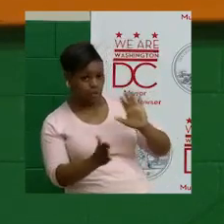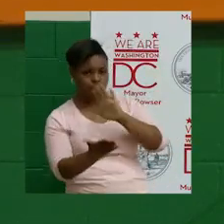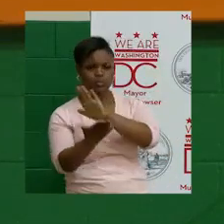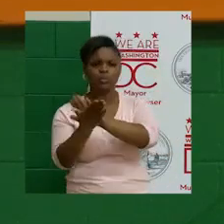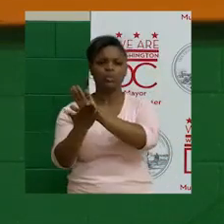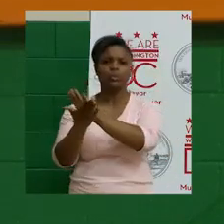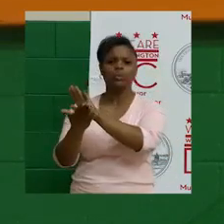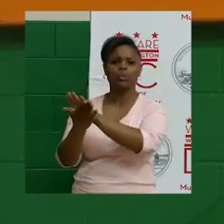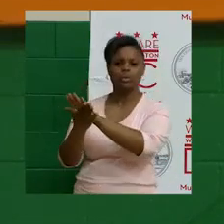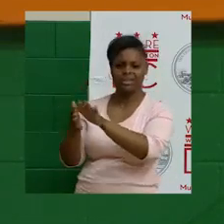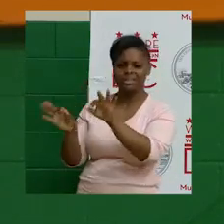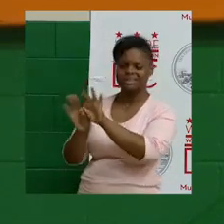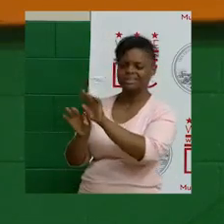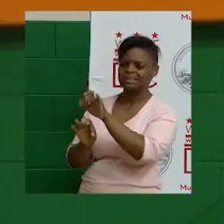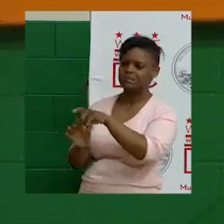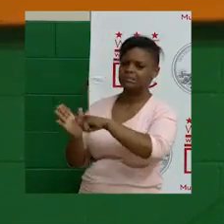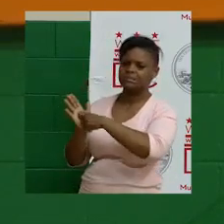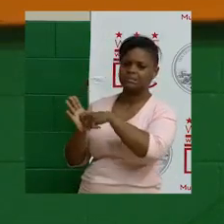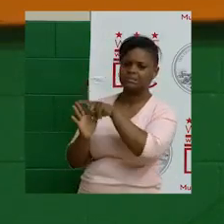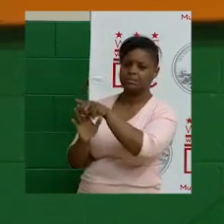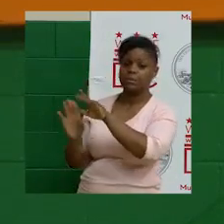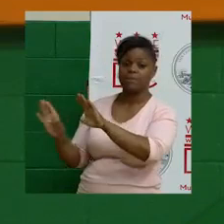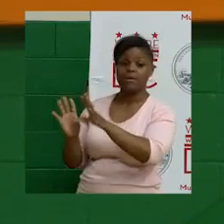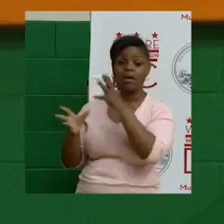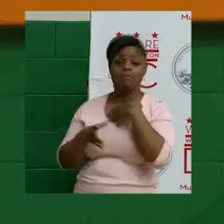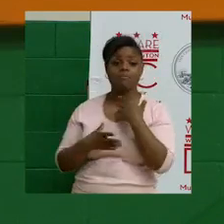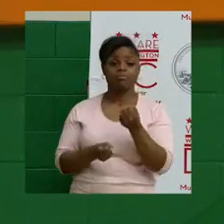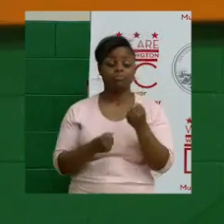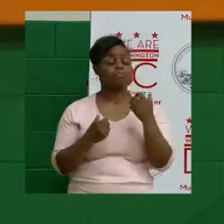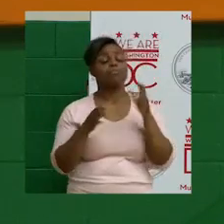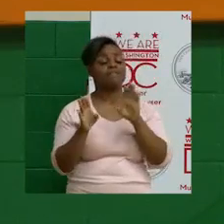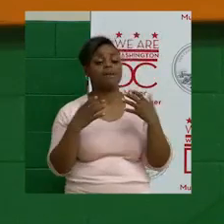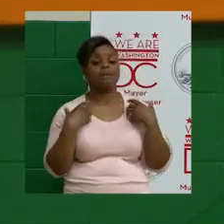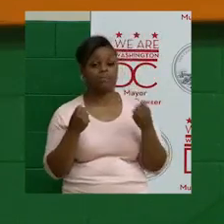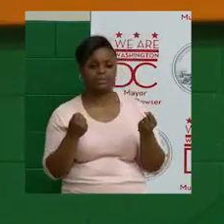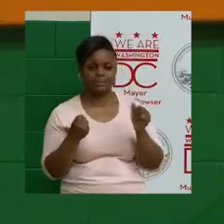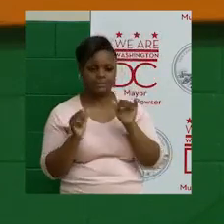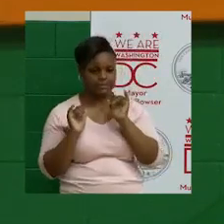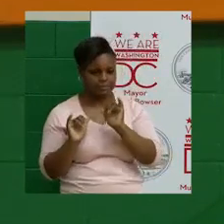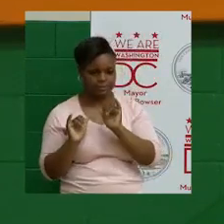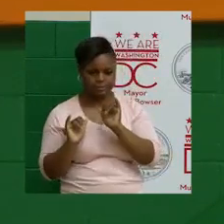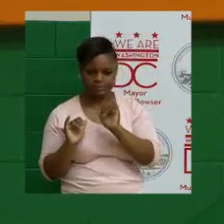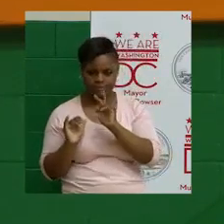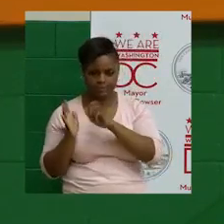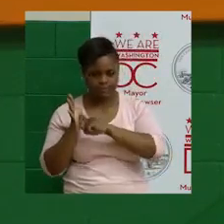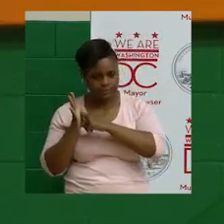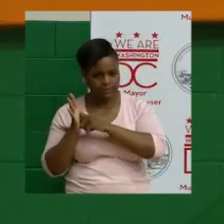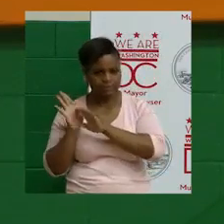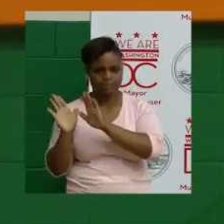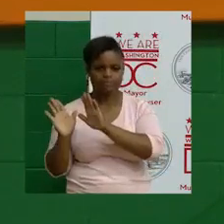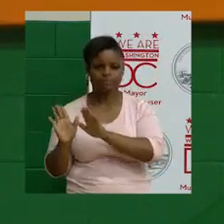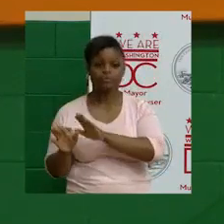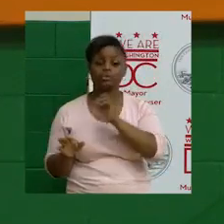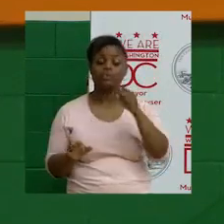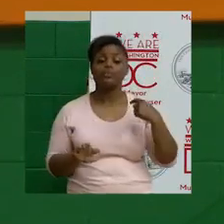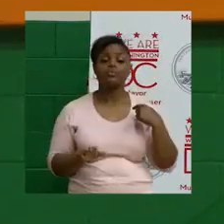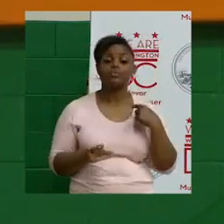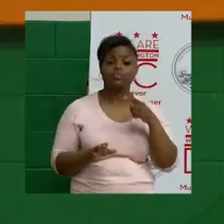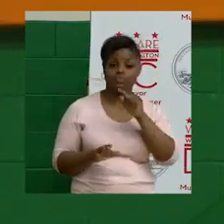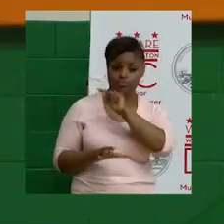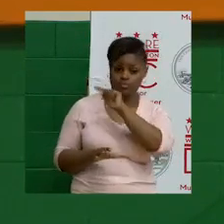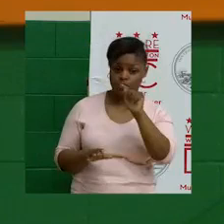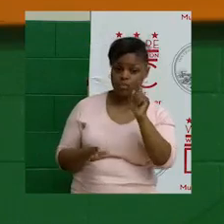a key. Behavioral health is a key. Access to jobs is a key. So I'm happy to see all those things that are much more part of the root causes of